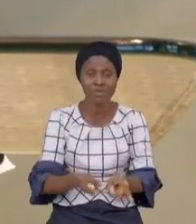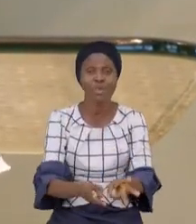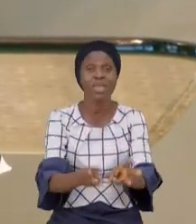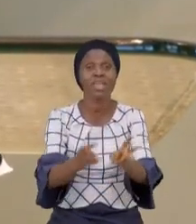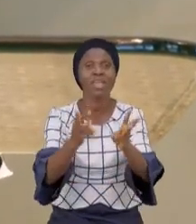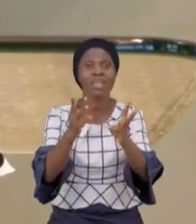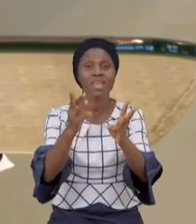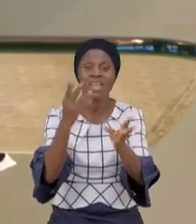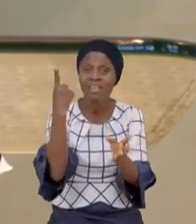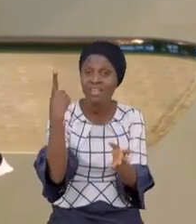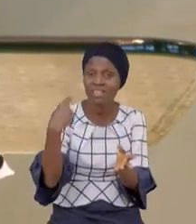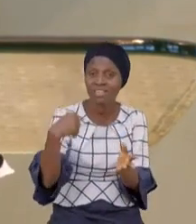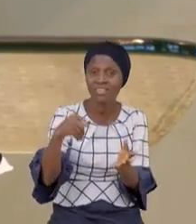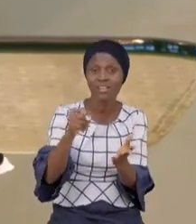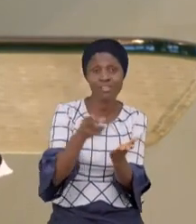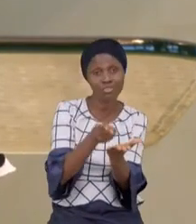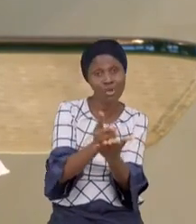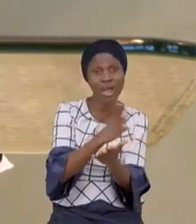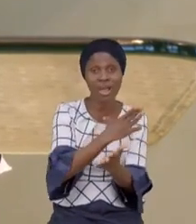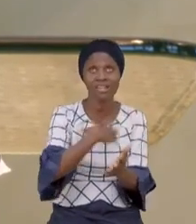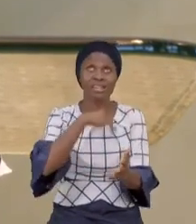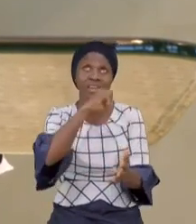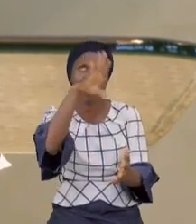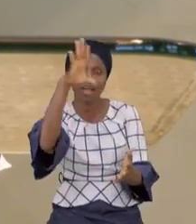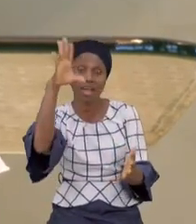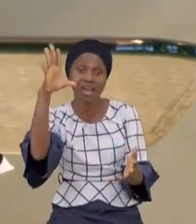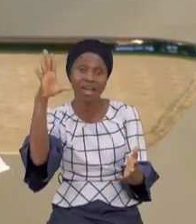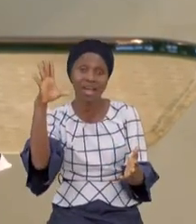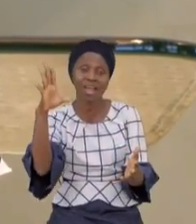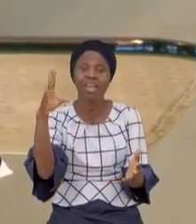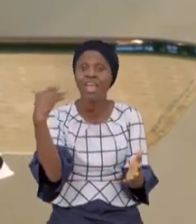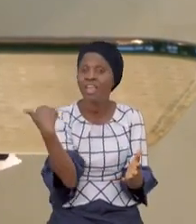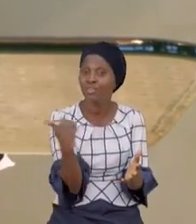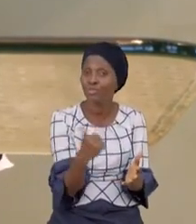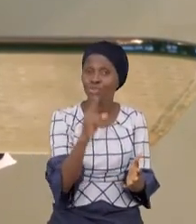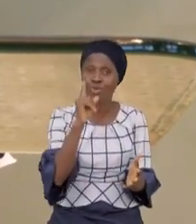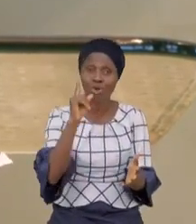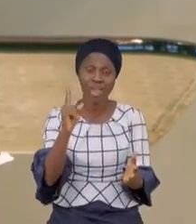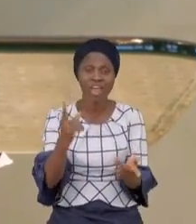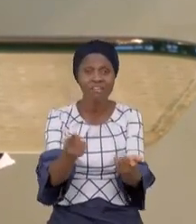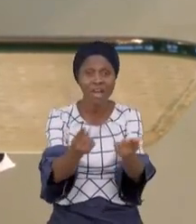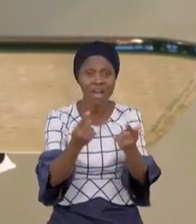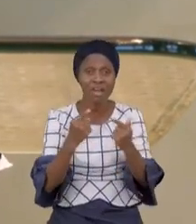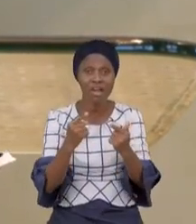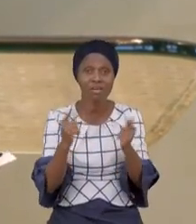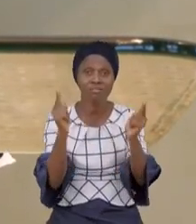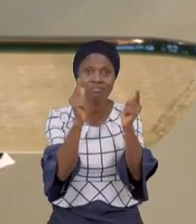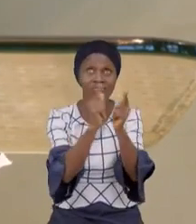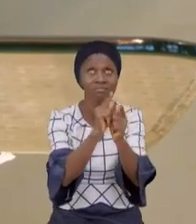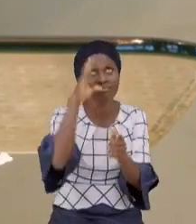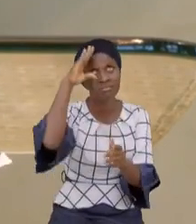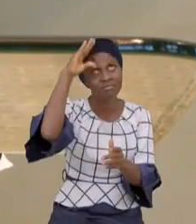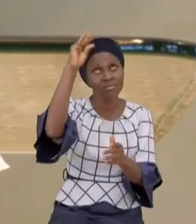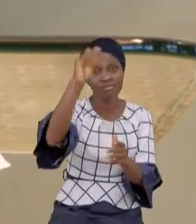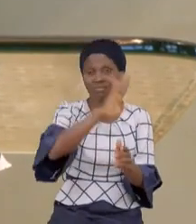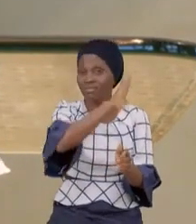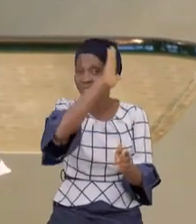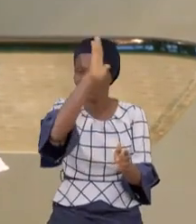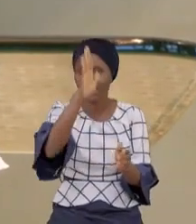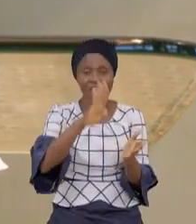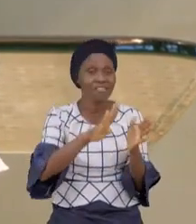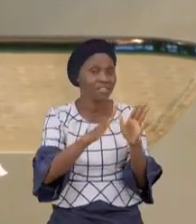the way, he is the truth and the life. Whosoever cometh to him